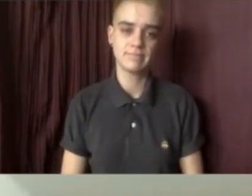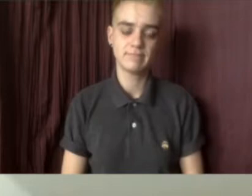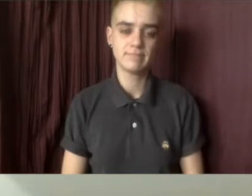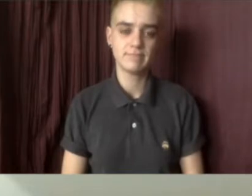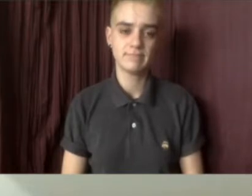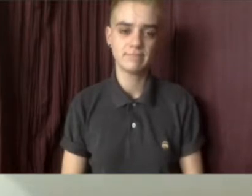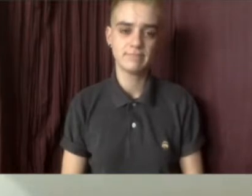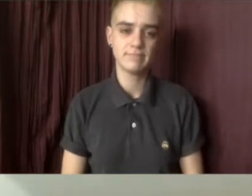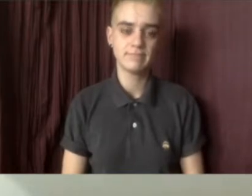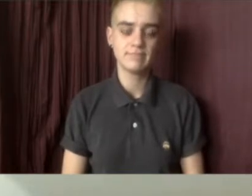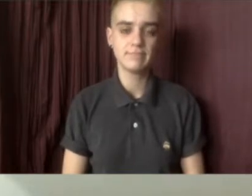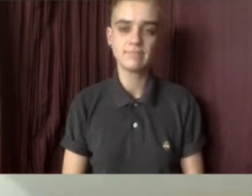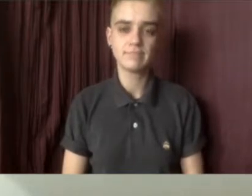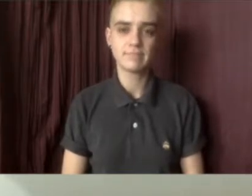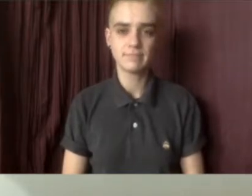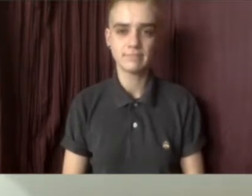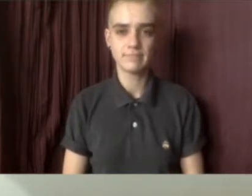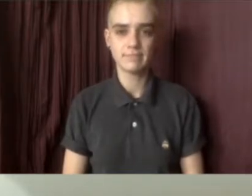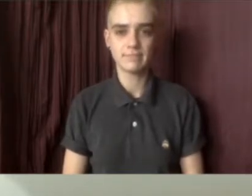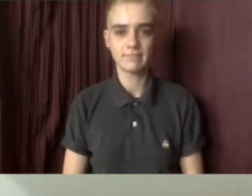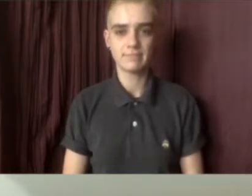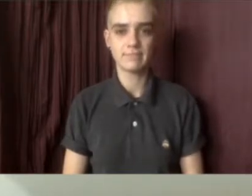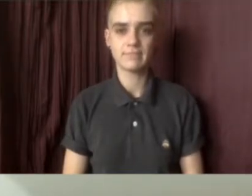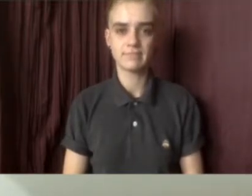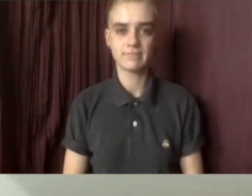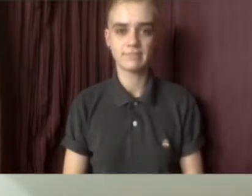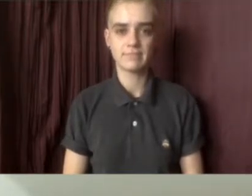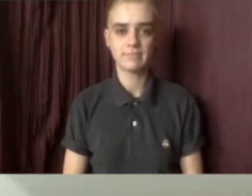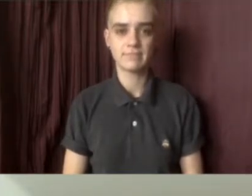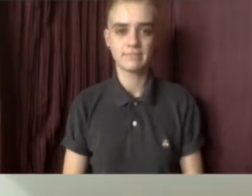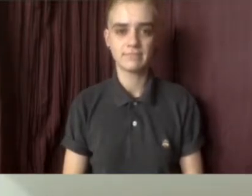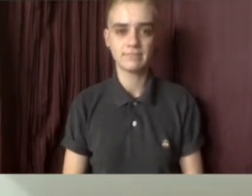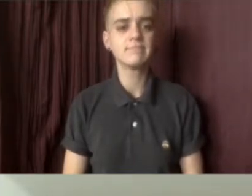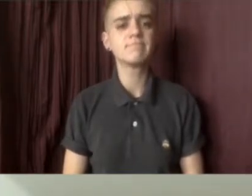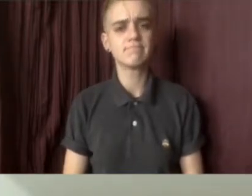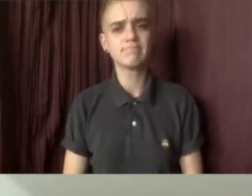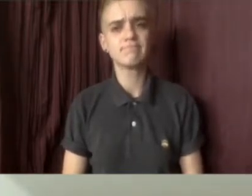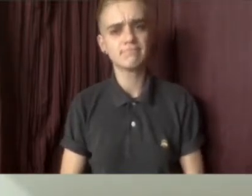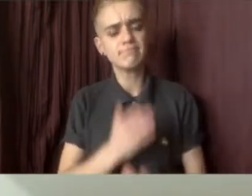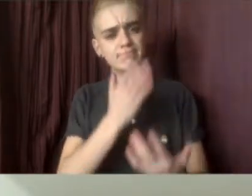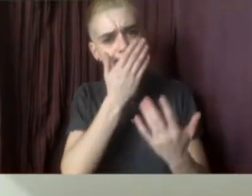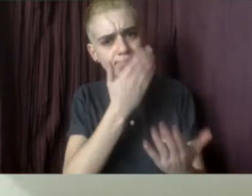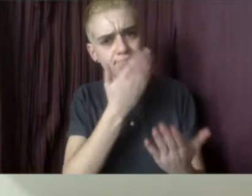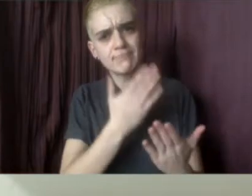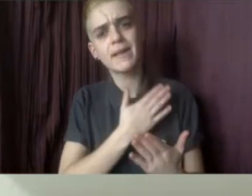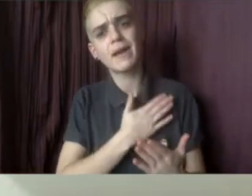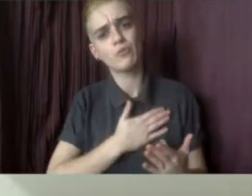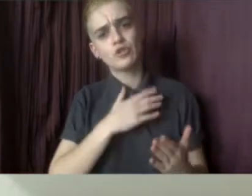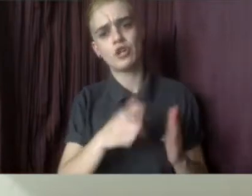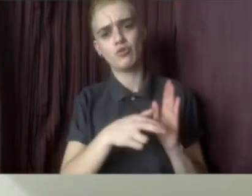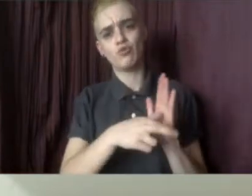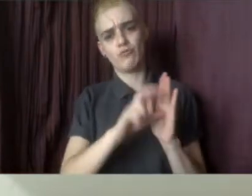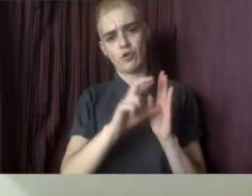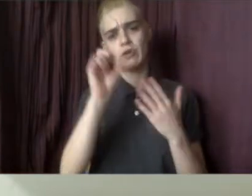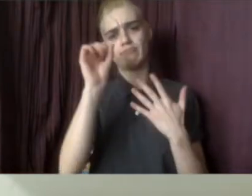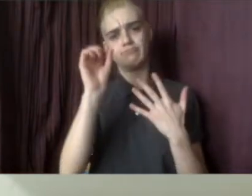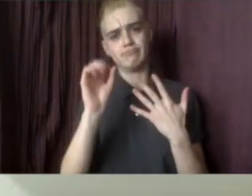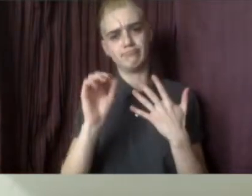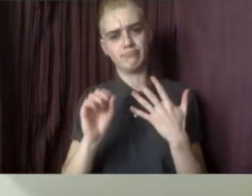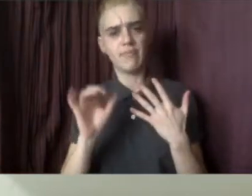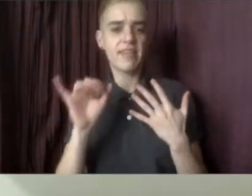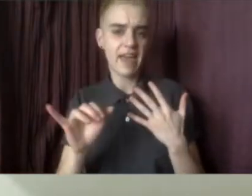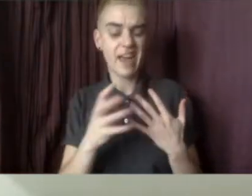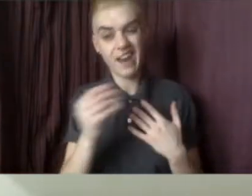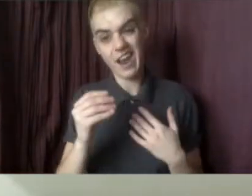personal engagement, as well as the perspective that I think many of us share, of sort of looking at it from afar, is just it's so valuable. So thank you for